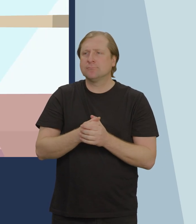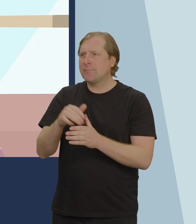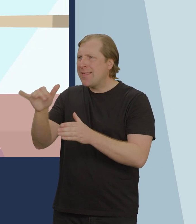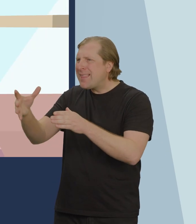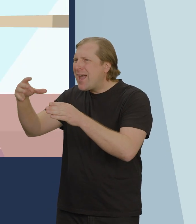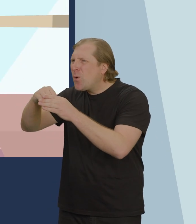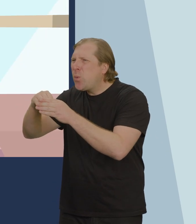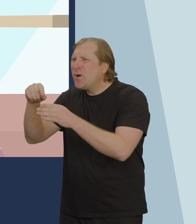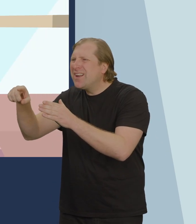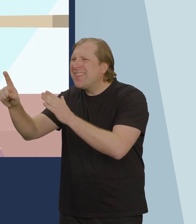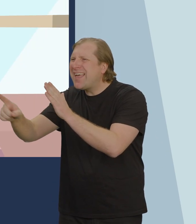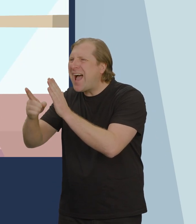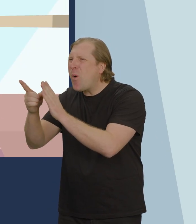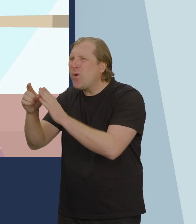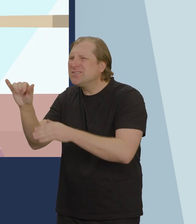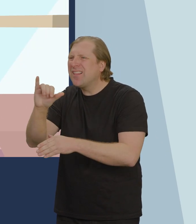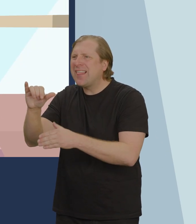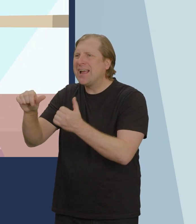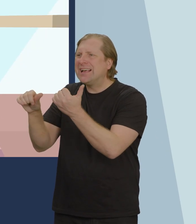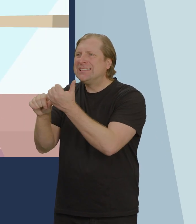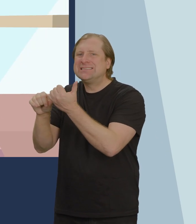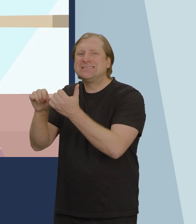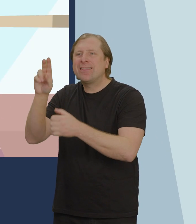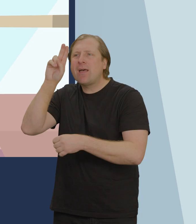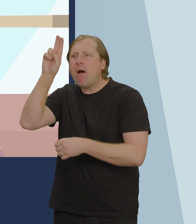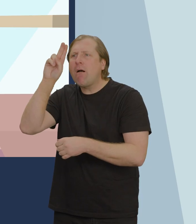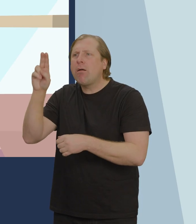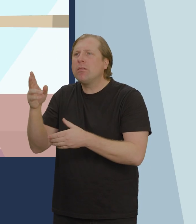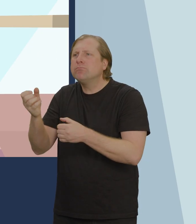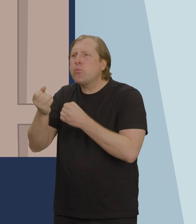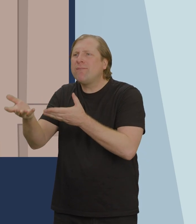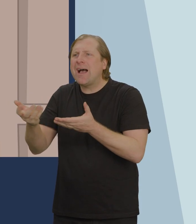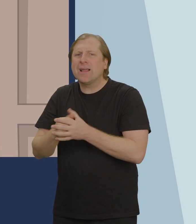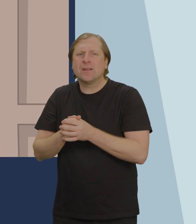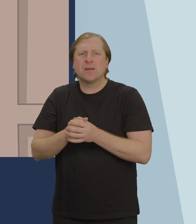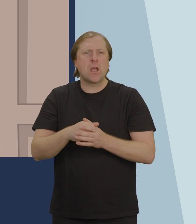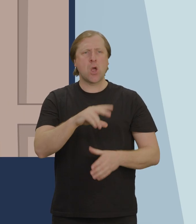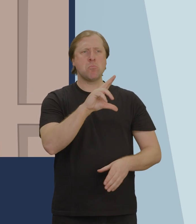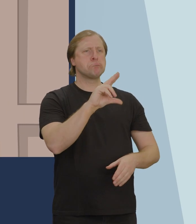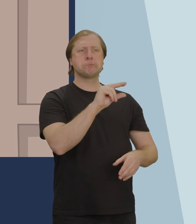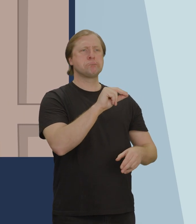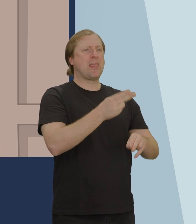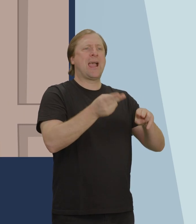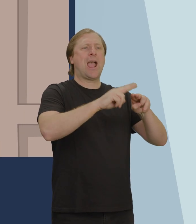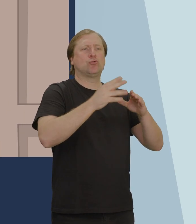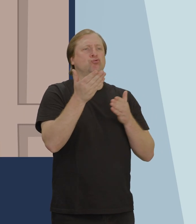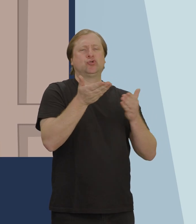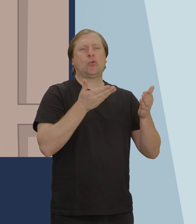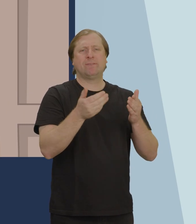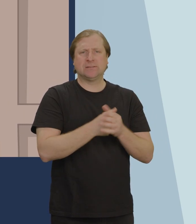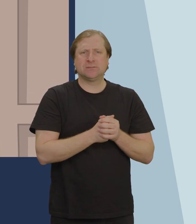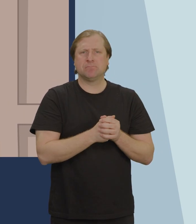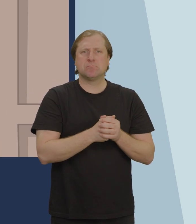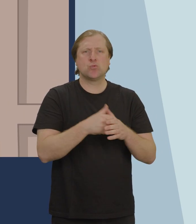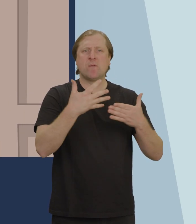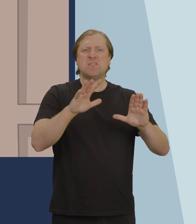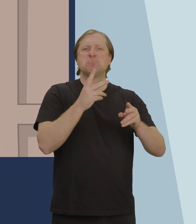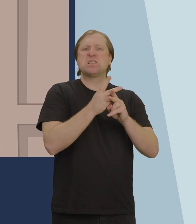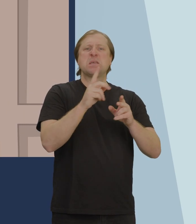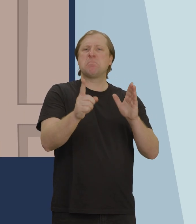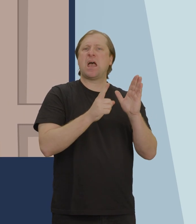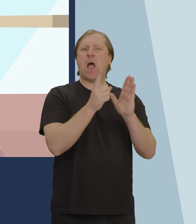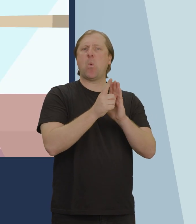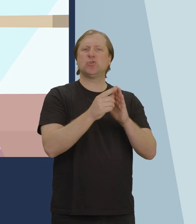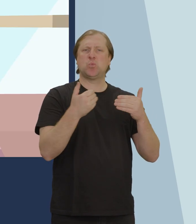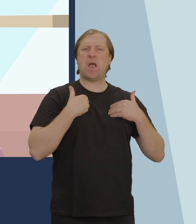in her respite hours, like the assistance that Uncle Tito is paid to provide? No, it's an additional service on top of respite. You could keep the hours you